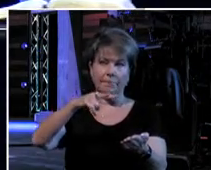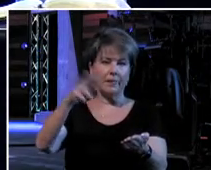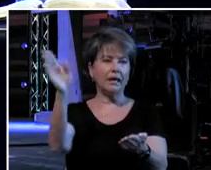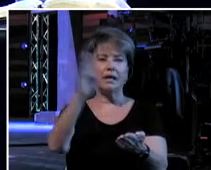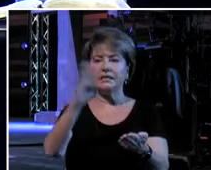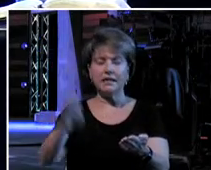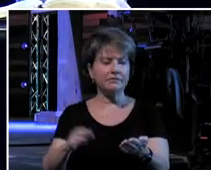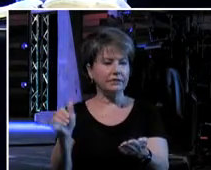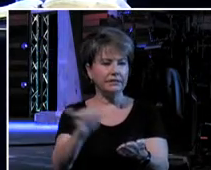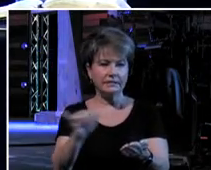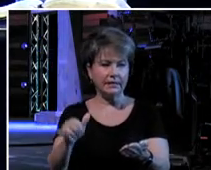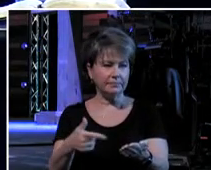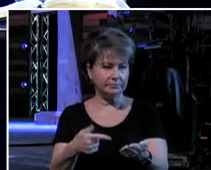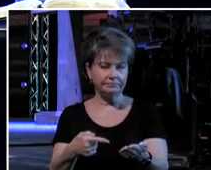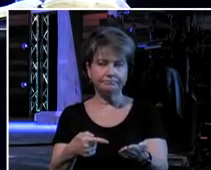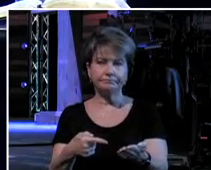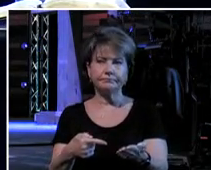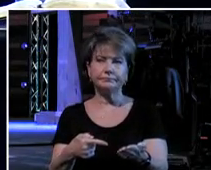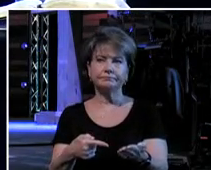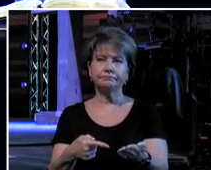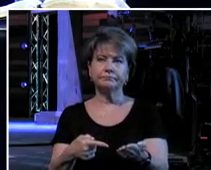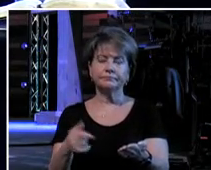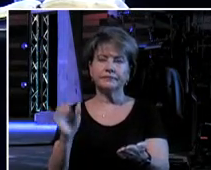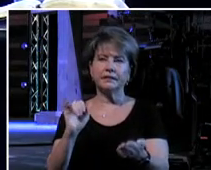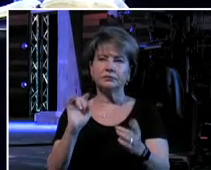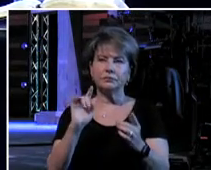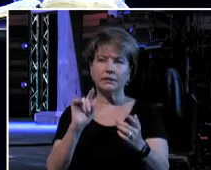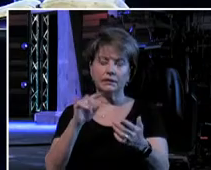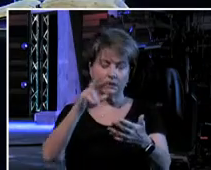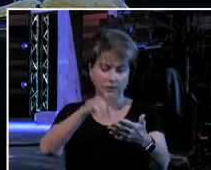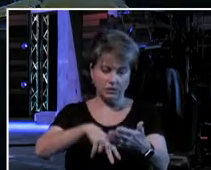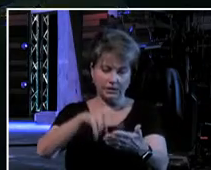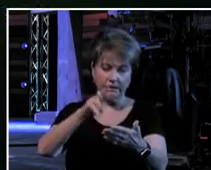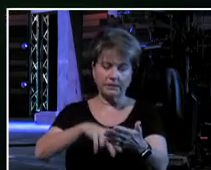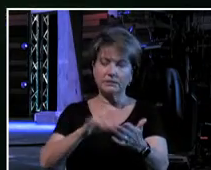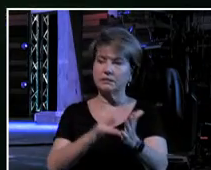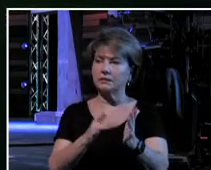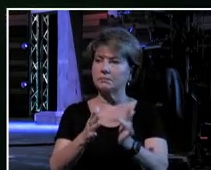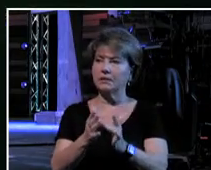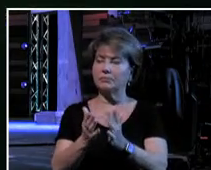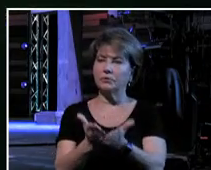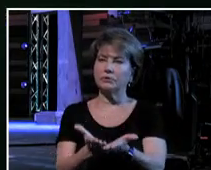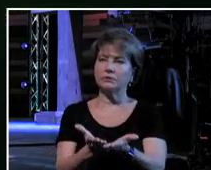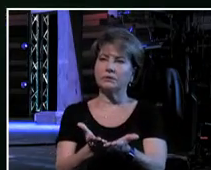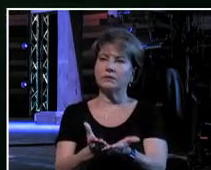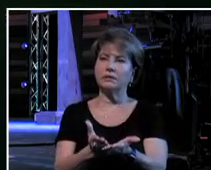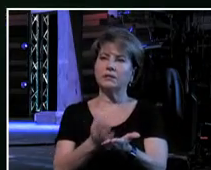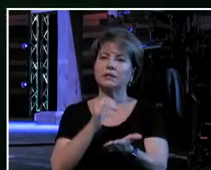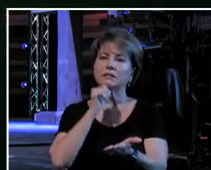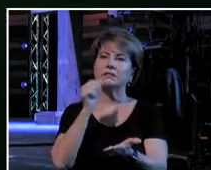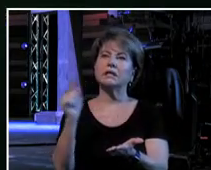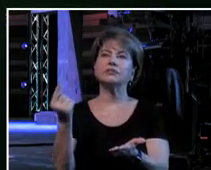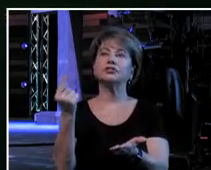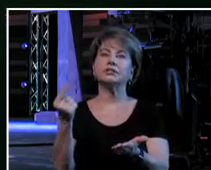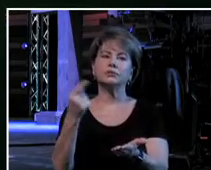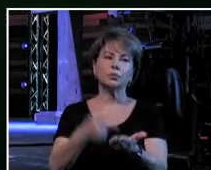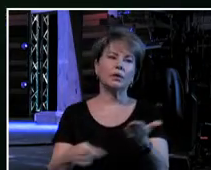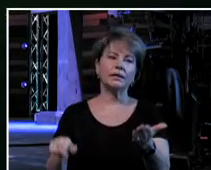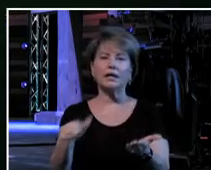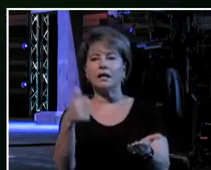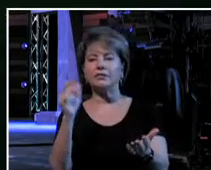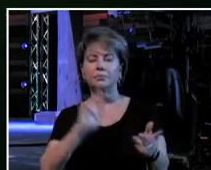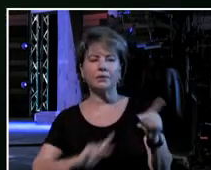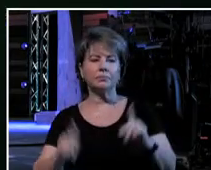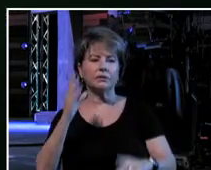moment in their lives. And as we go here to the Bible, I just want to tell you, this is not just what other people's experienced in the